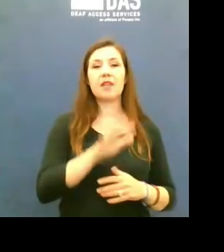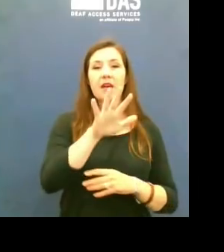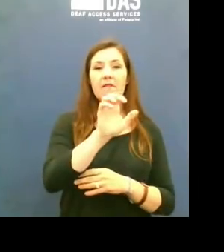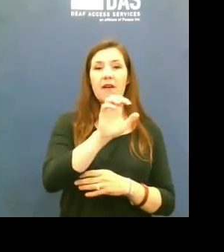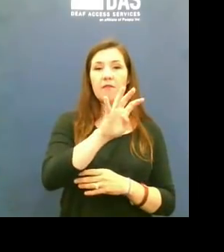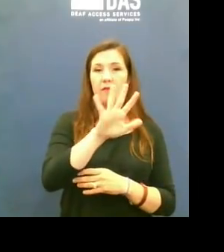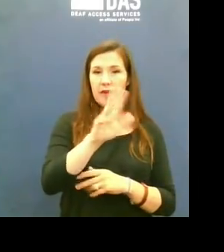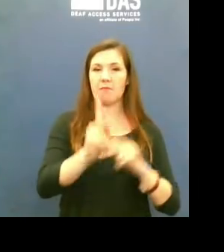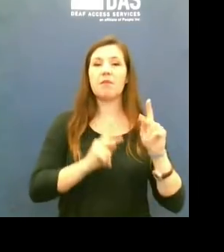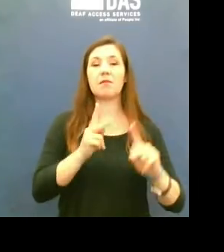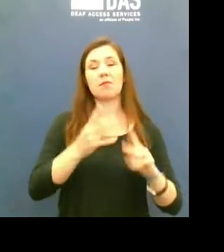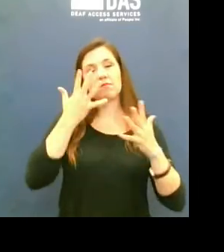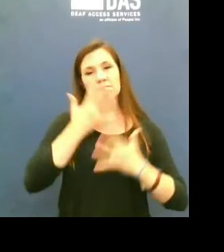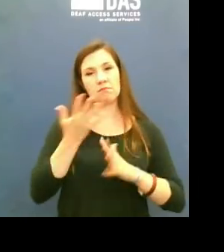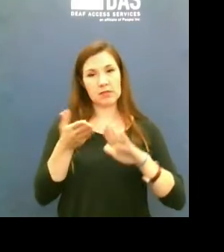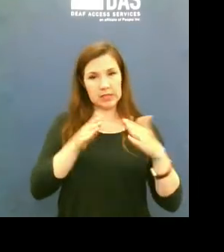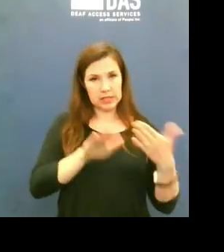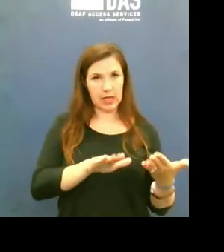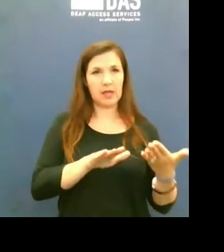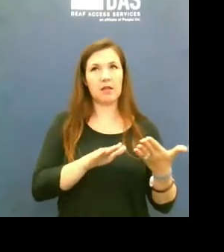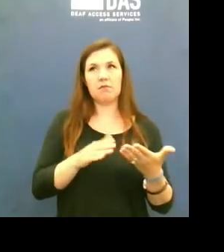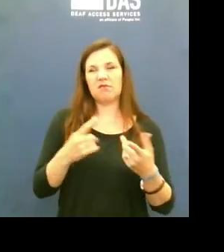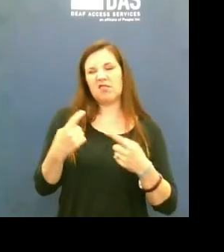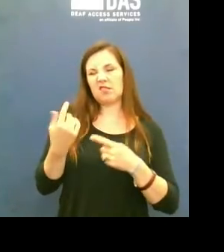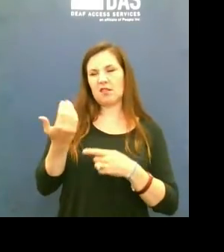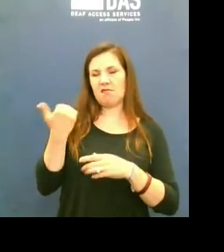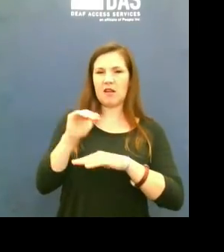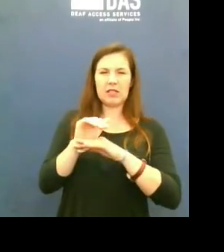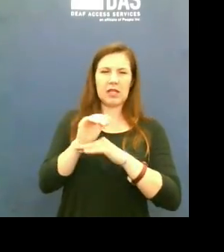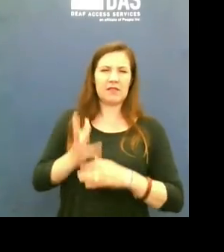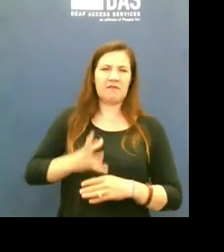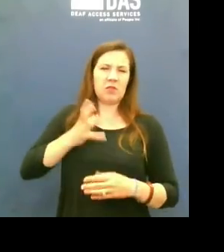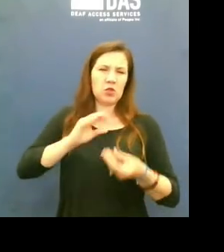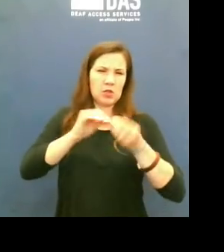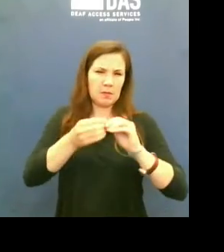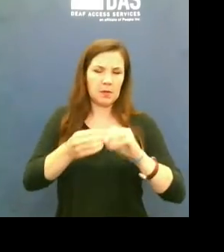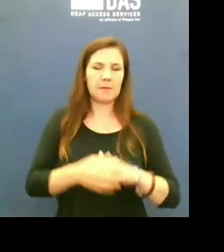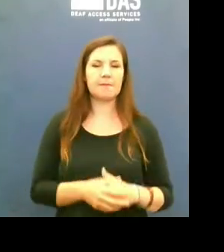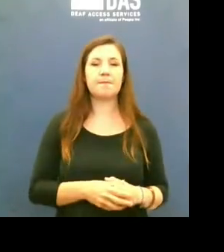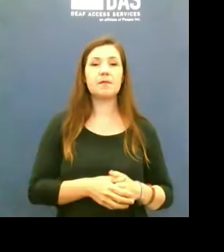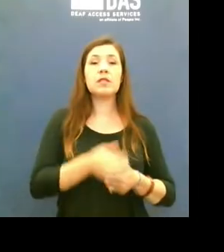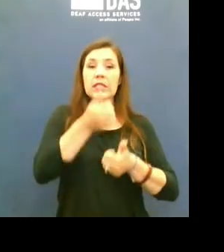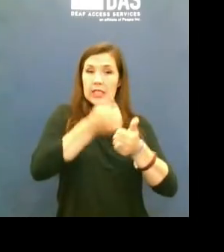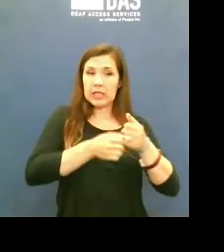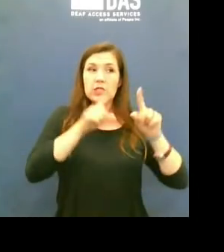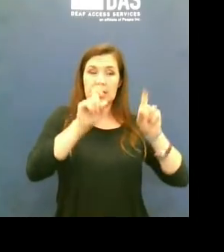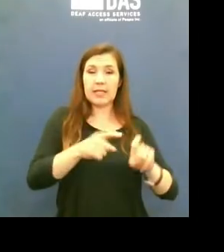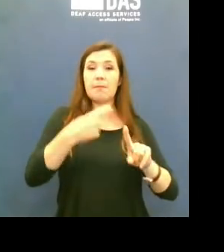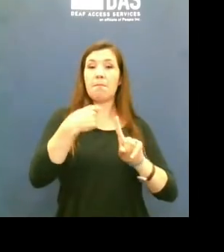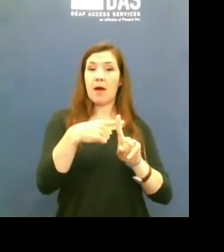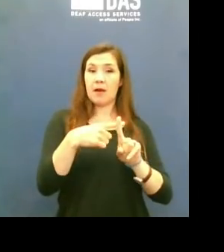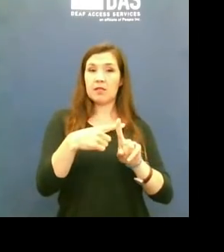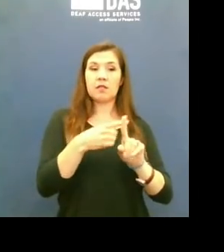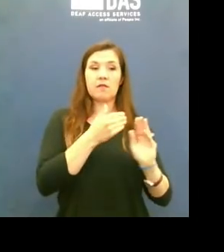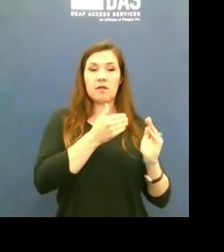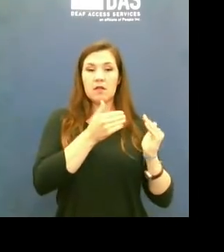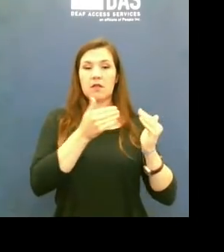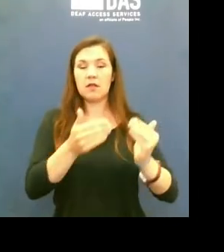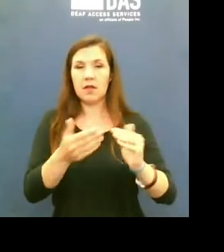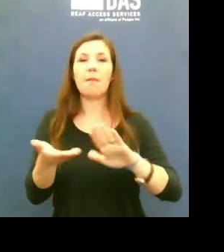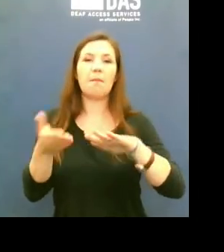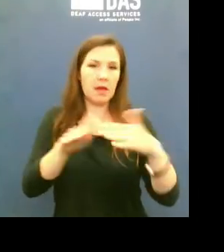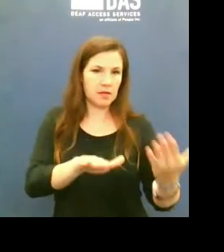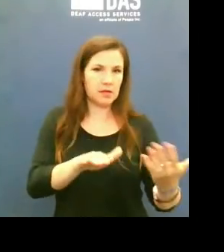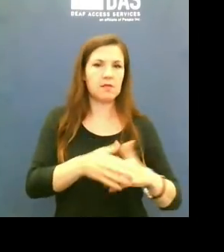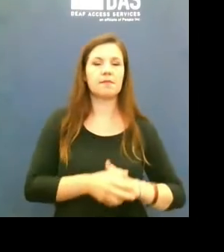545 people have unfortunately died through yesterday evening. Each of those individuals had tested positive before they passed while they were